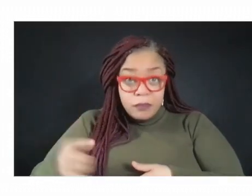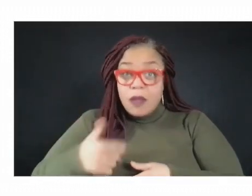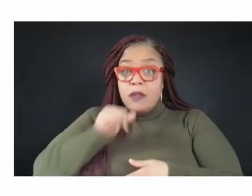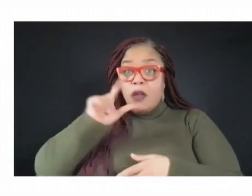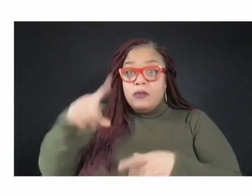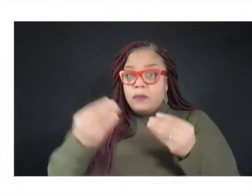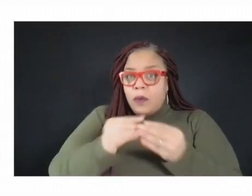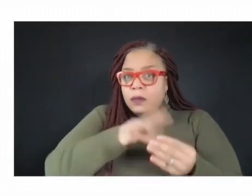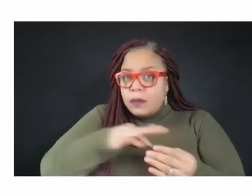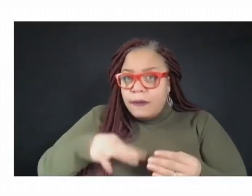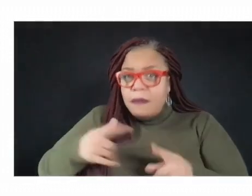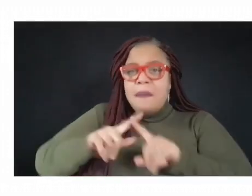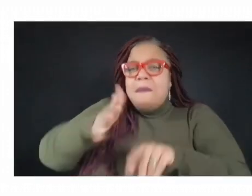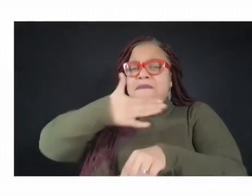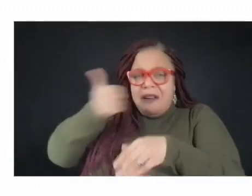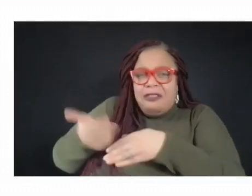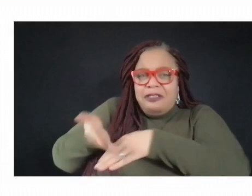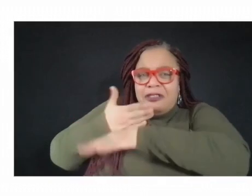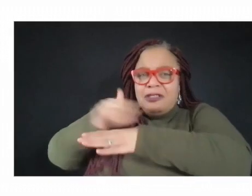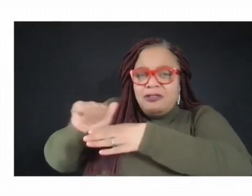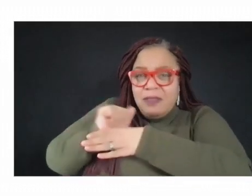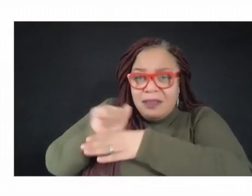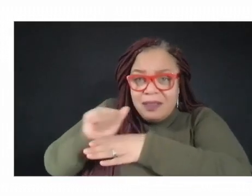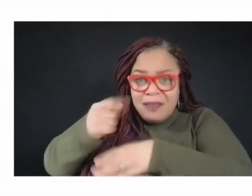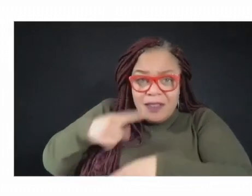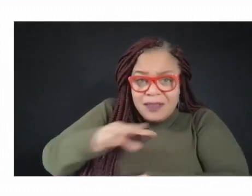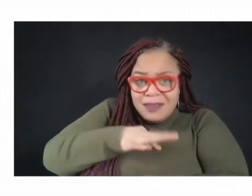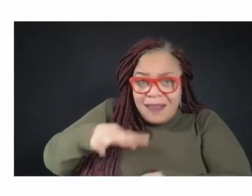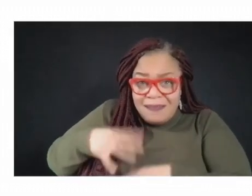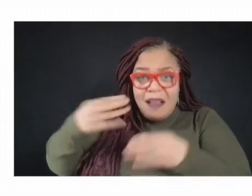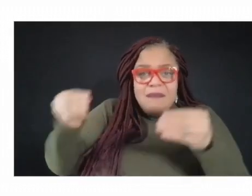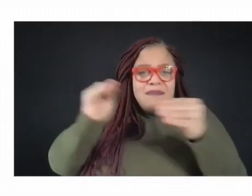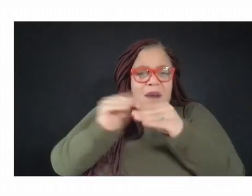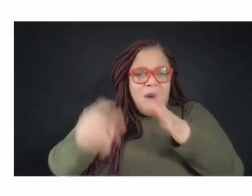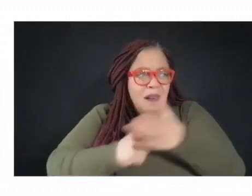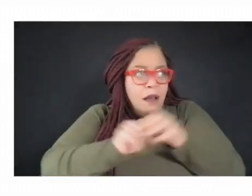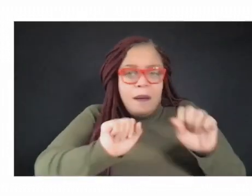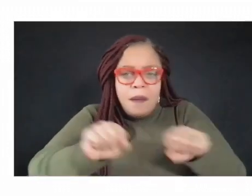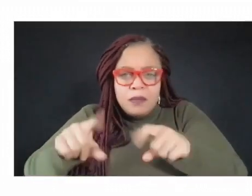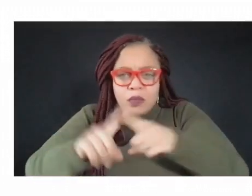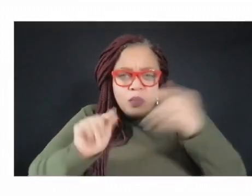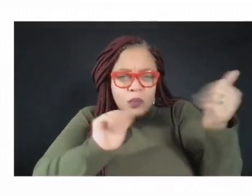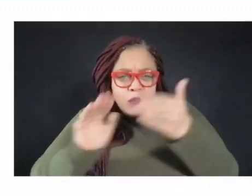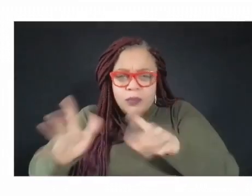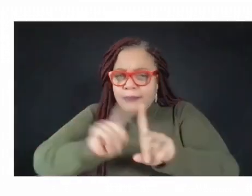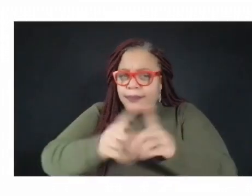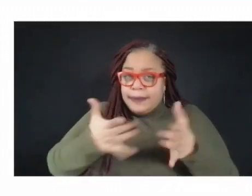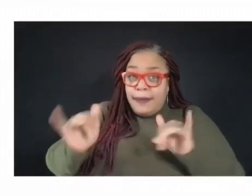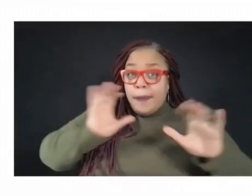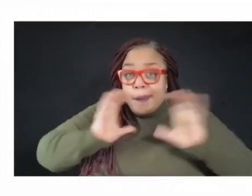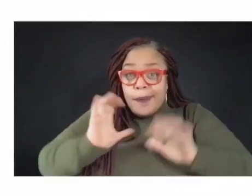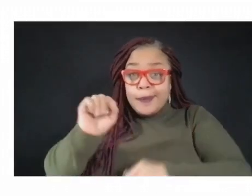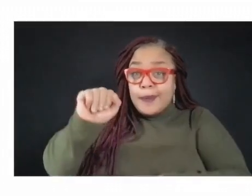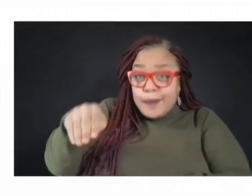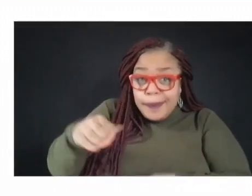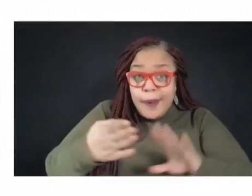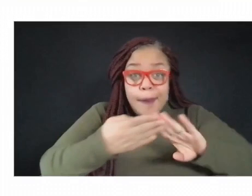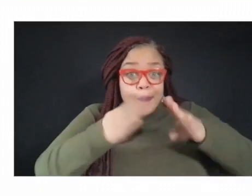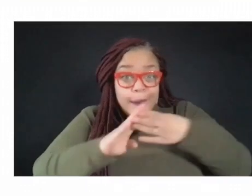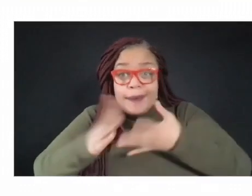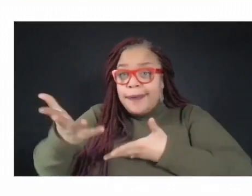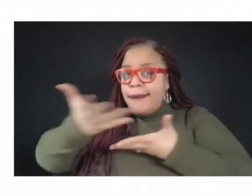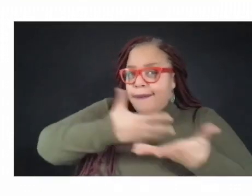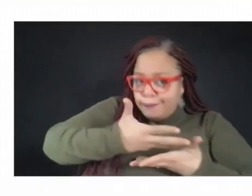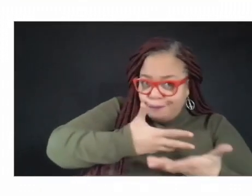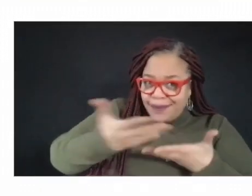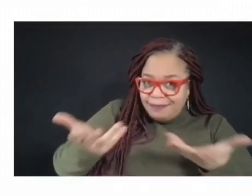to address things like communication, social media, community engagement, in ways that health departments